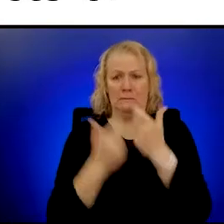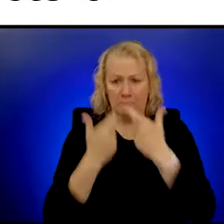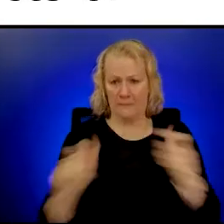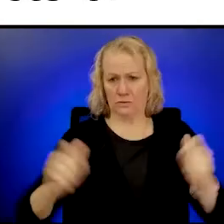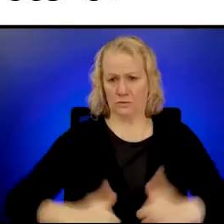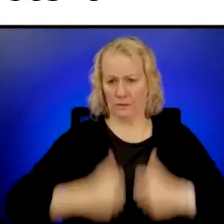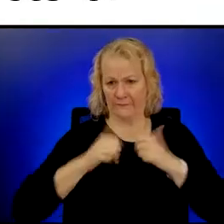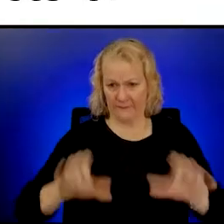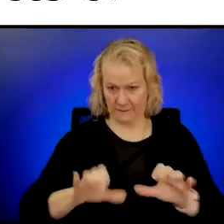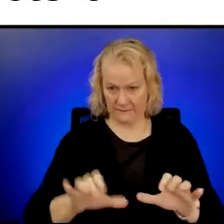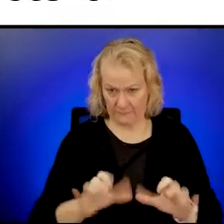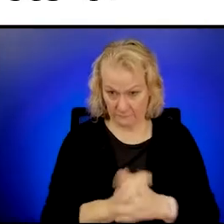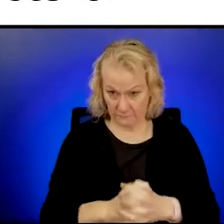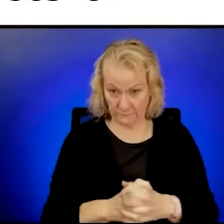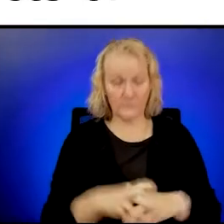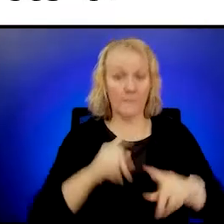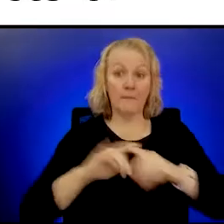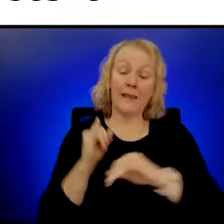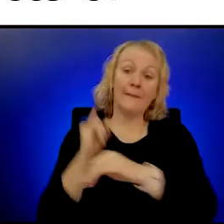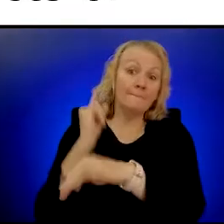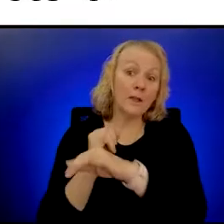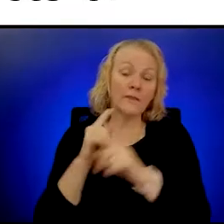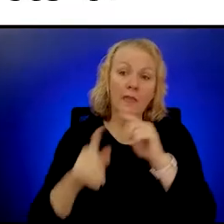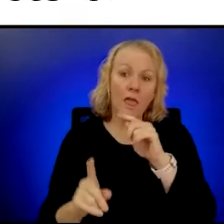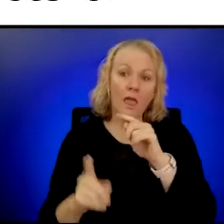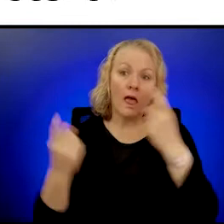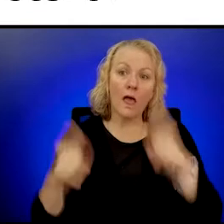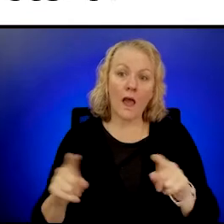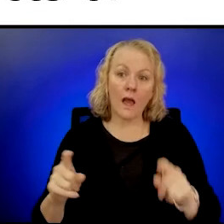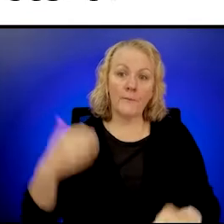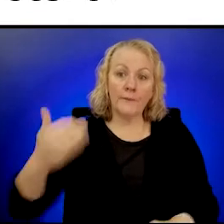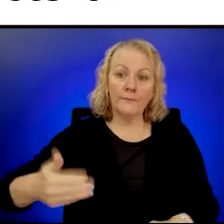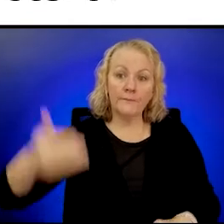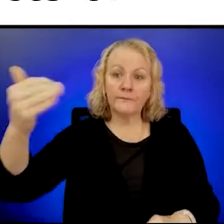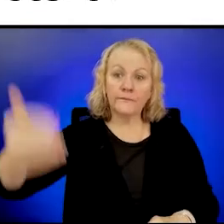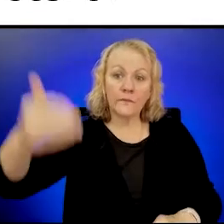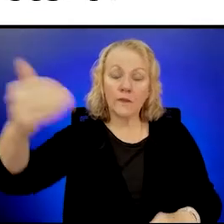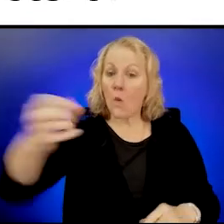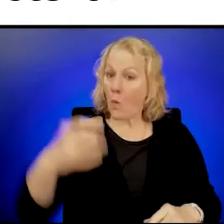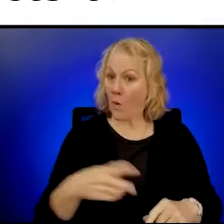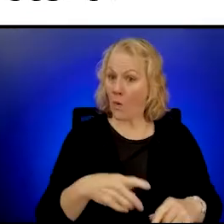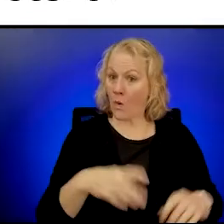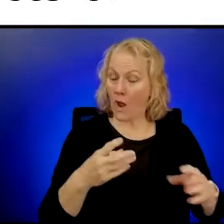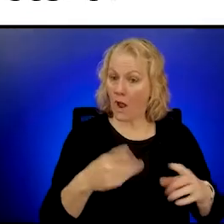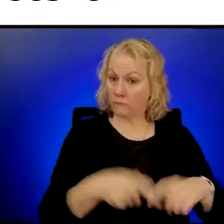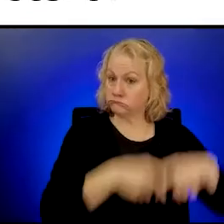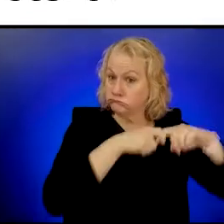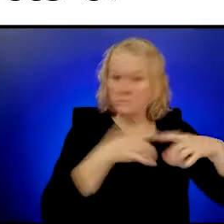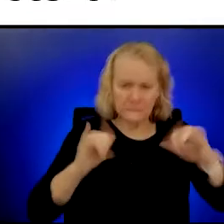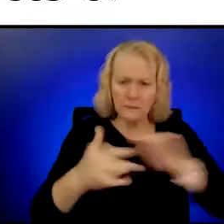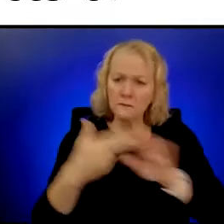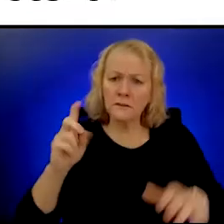activity. But an impairment that is episodic or in remission is still a disability if it